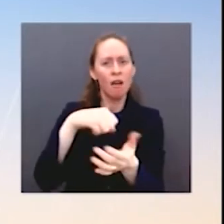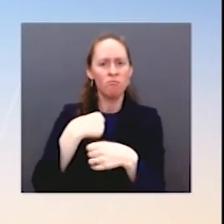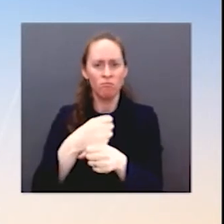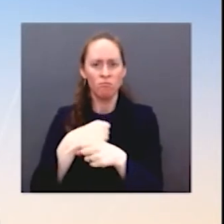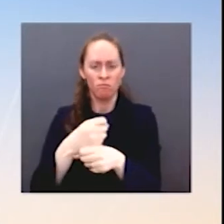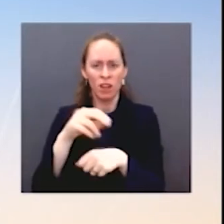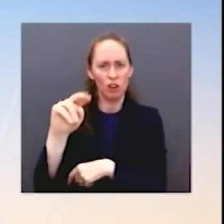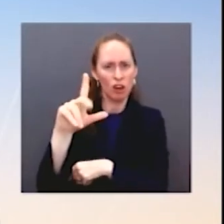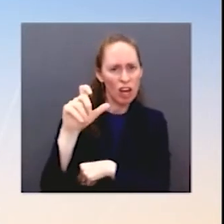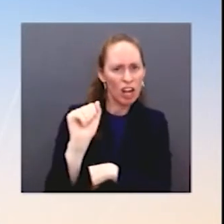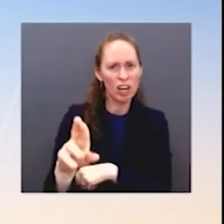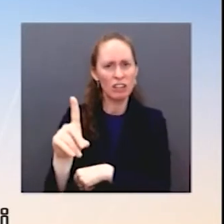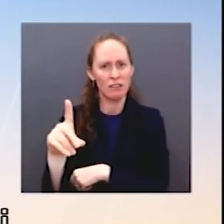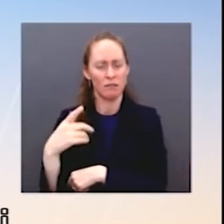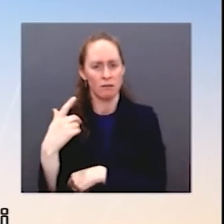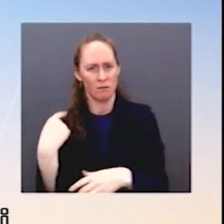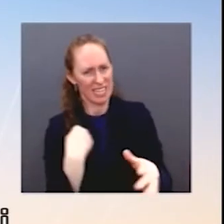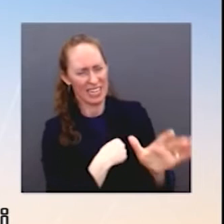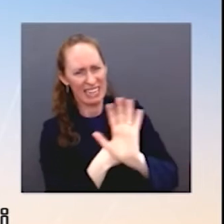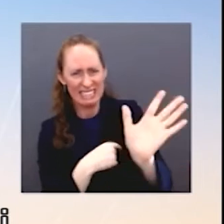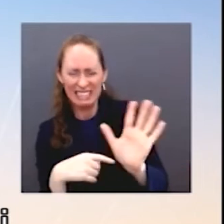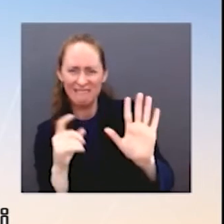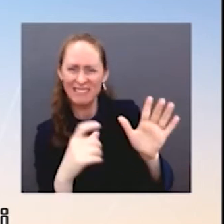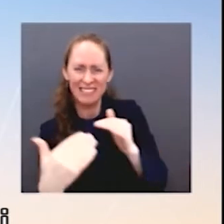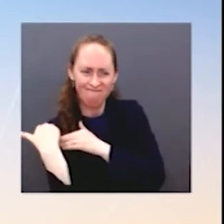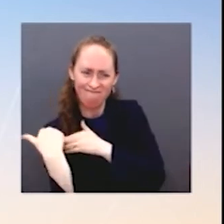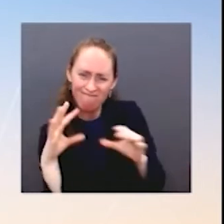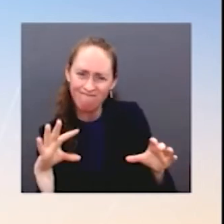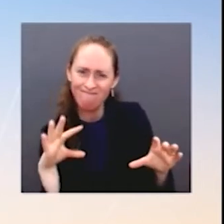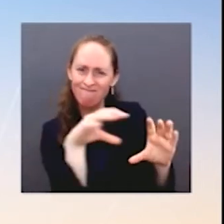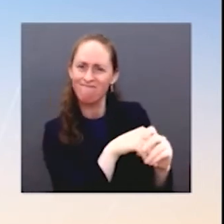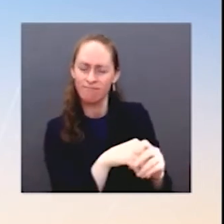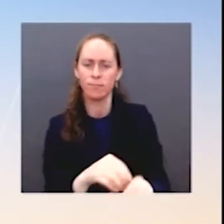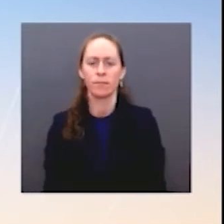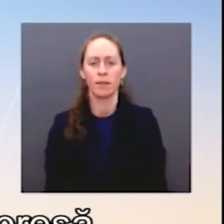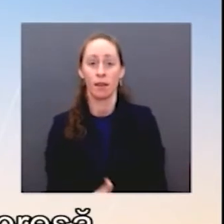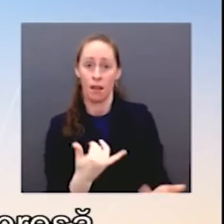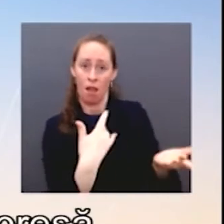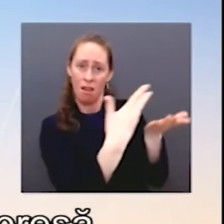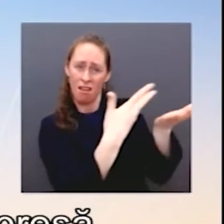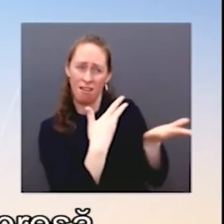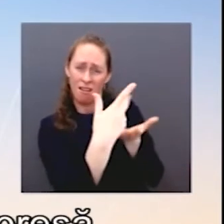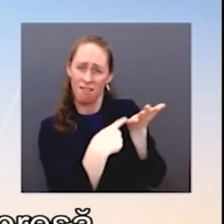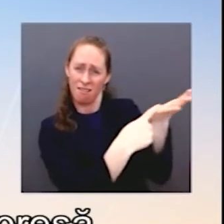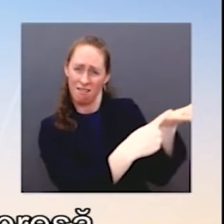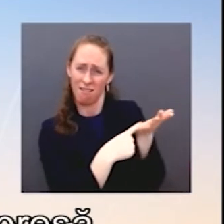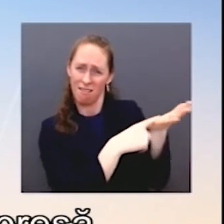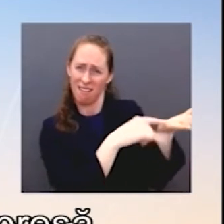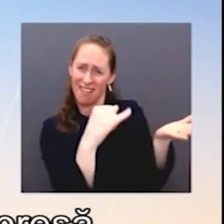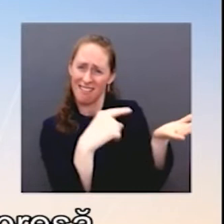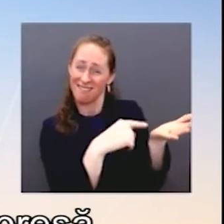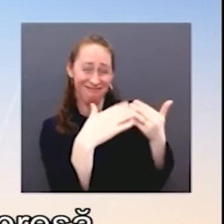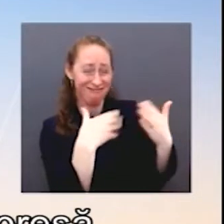and diplomacy means engaging even with countries where you have strong disagreement and strong opposition. The comment by the White House